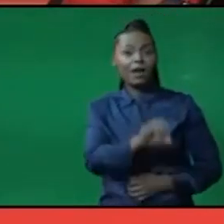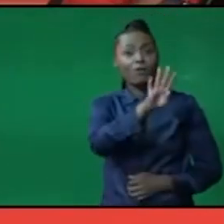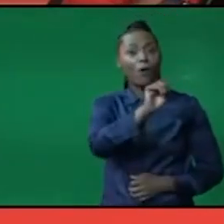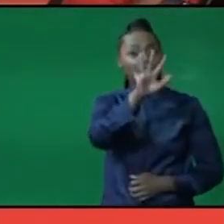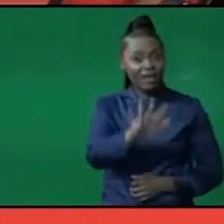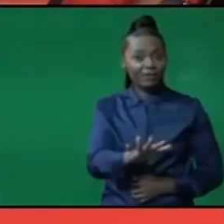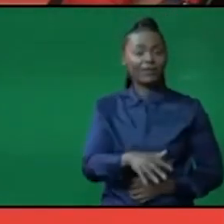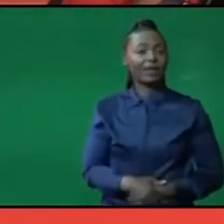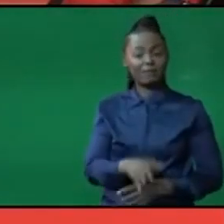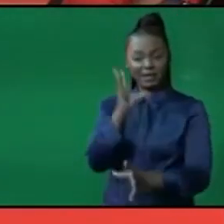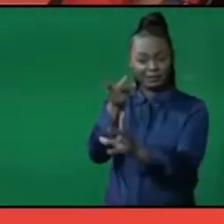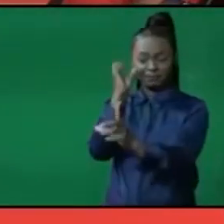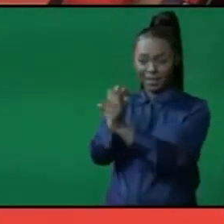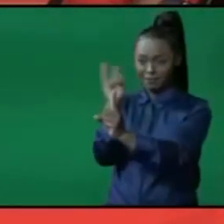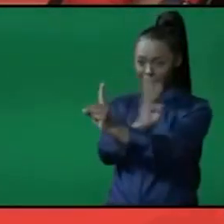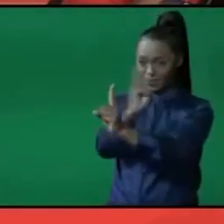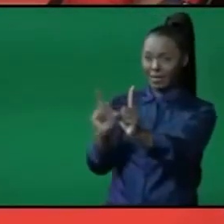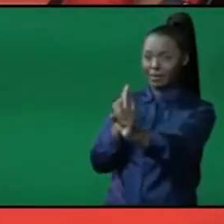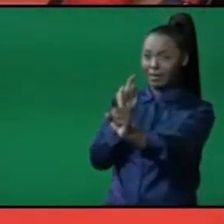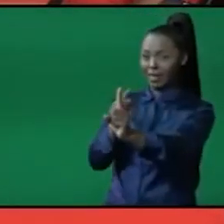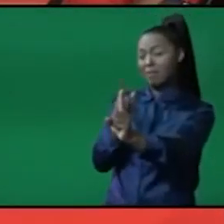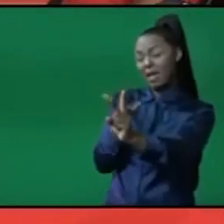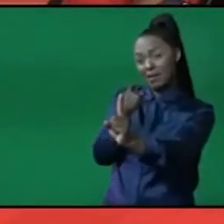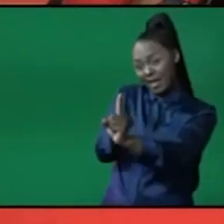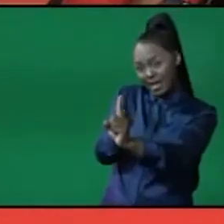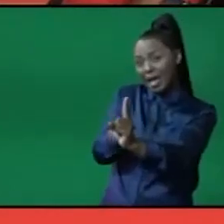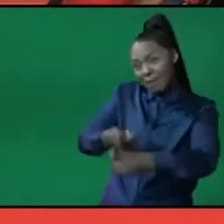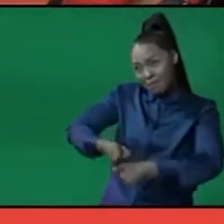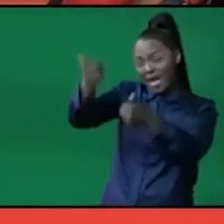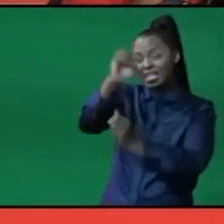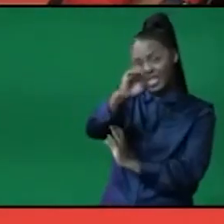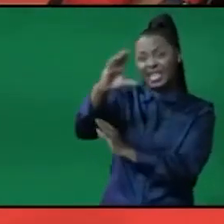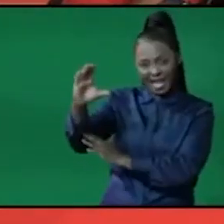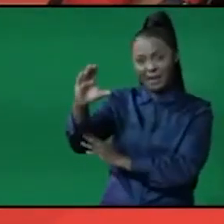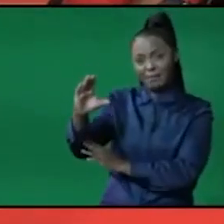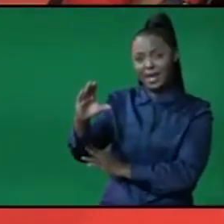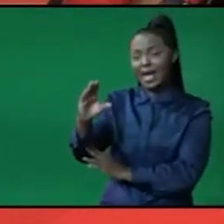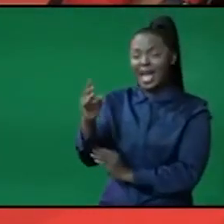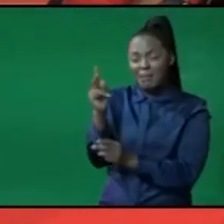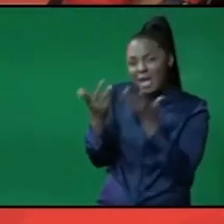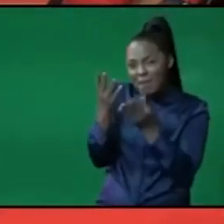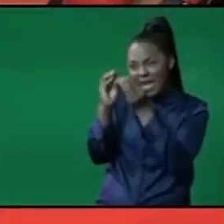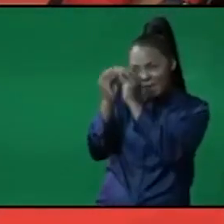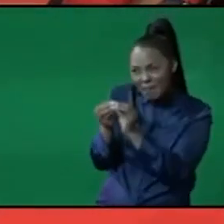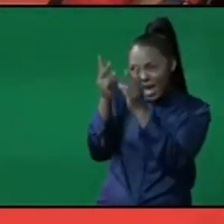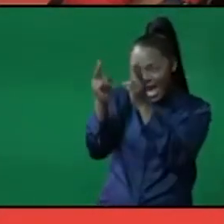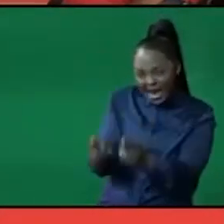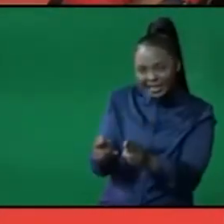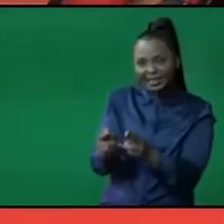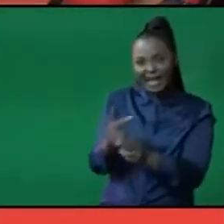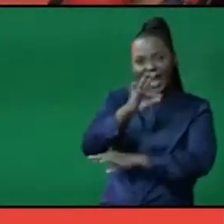Galata. Maybe you must go back to Eastern Cape to go and edit that daily dispatch there.